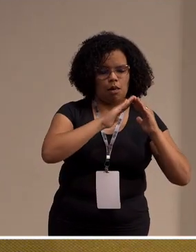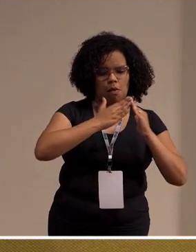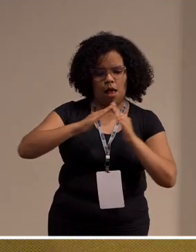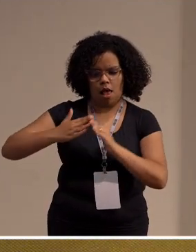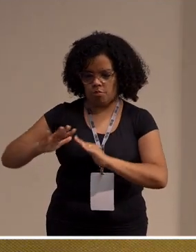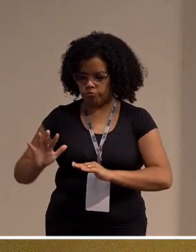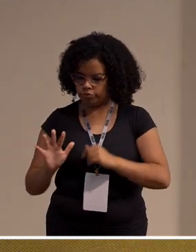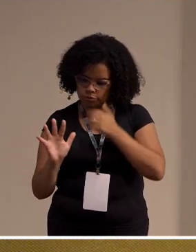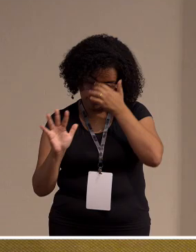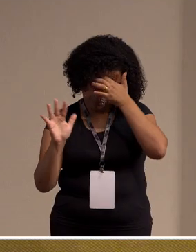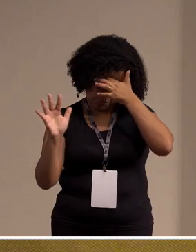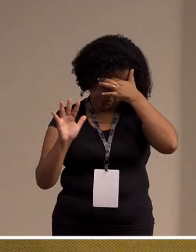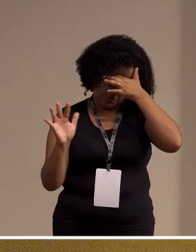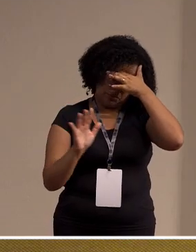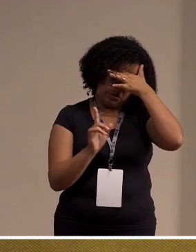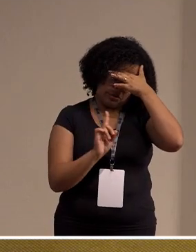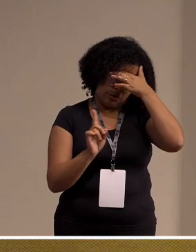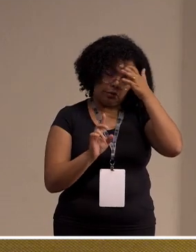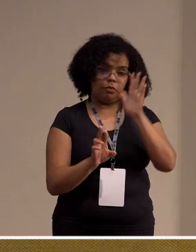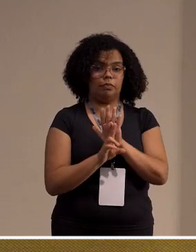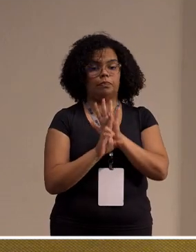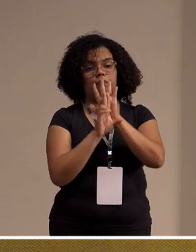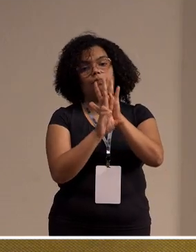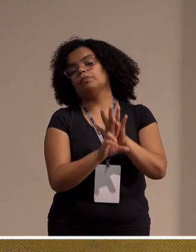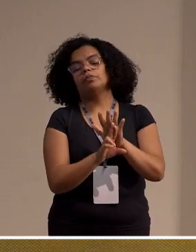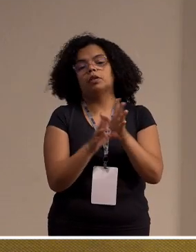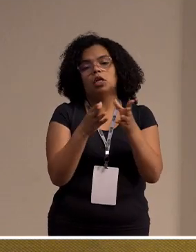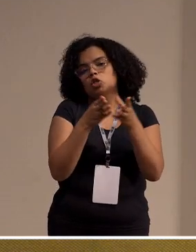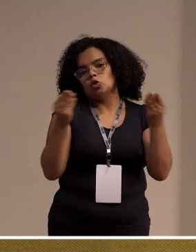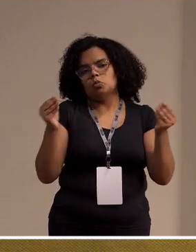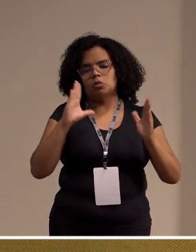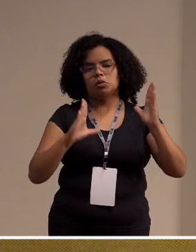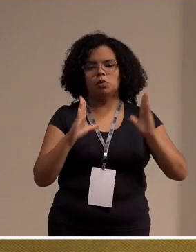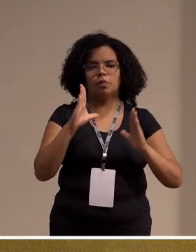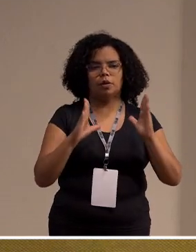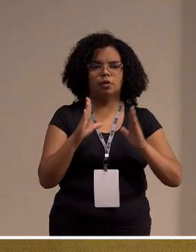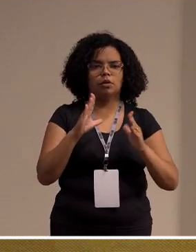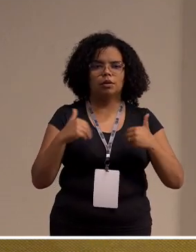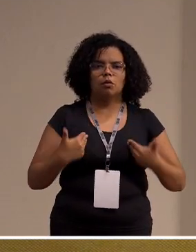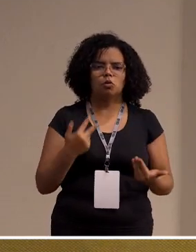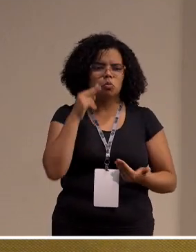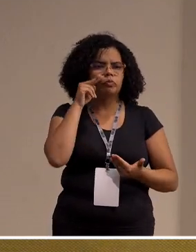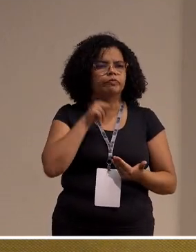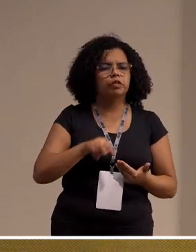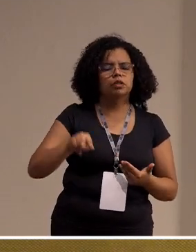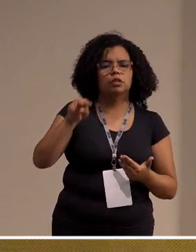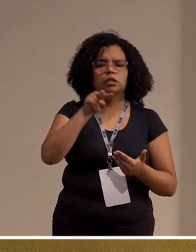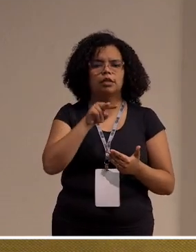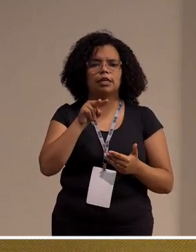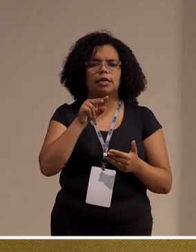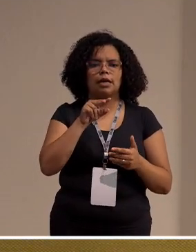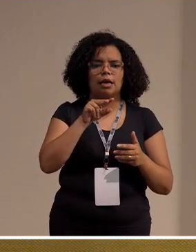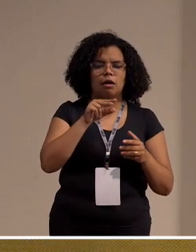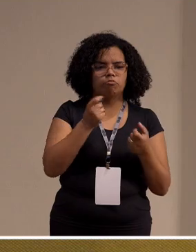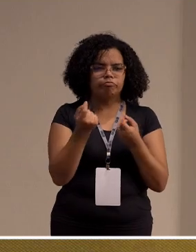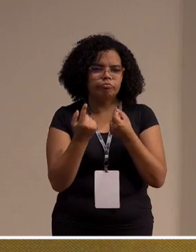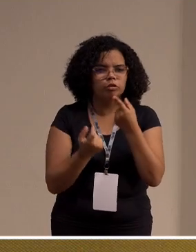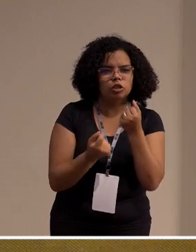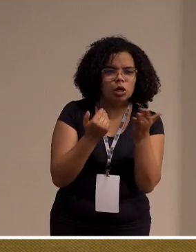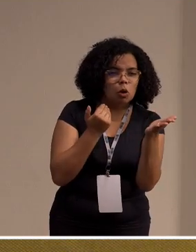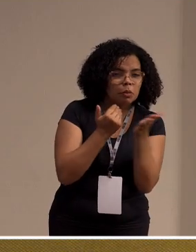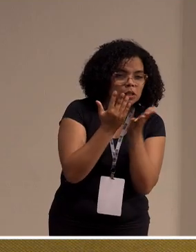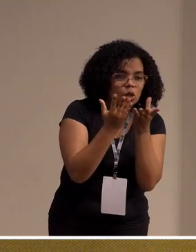And then it goes away. So I'm beginning to see signs that it's going away again by the departure of, I